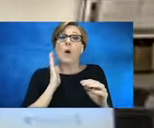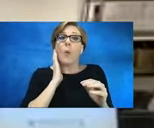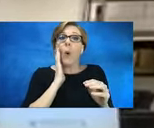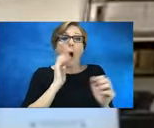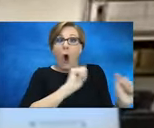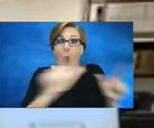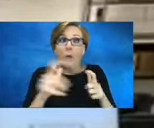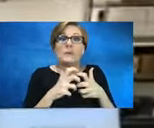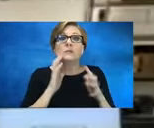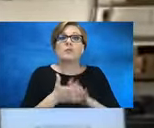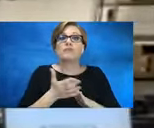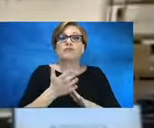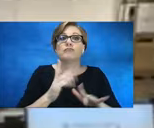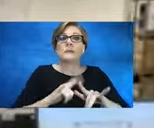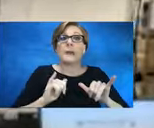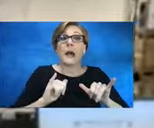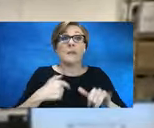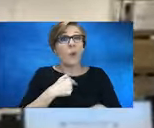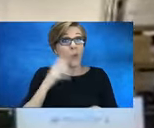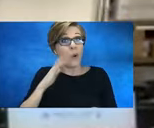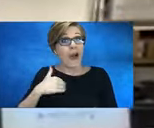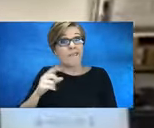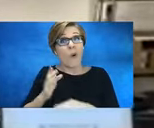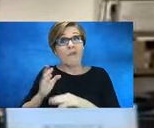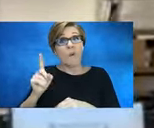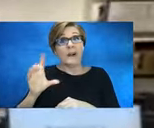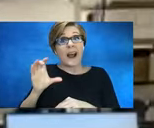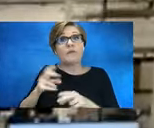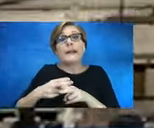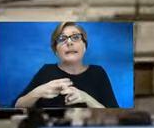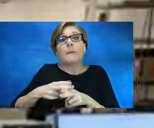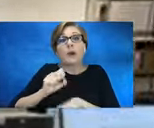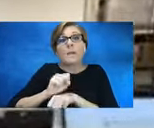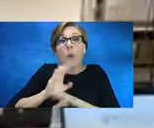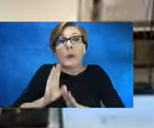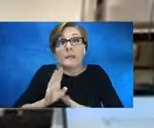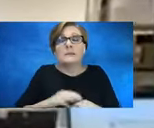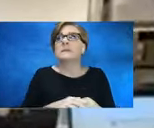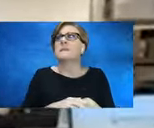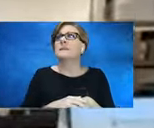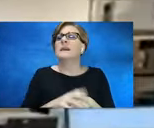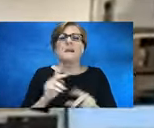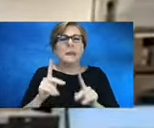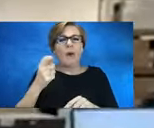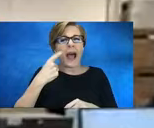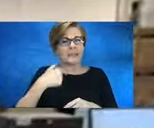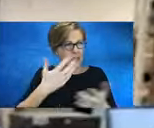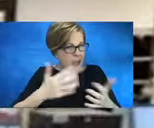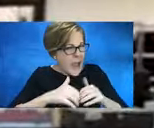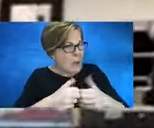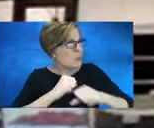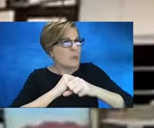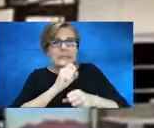employees within this department. One of the questions that I do get asked is, well, how do we protect our equipment? Right, you have all of these